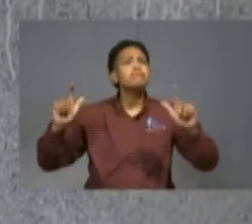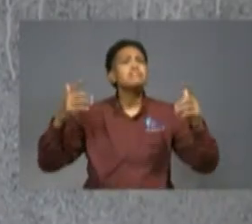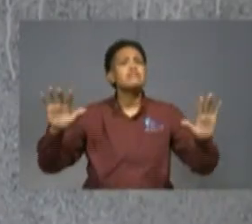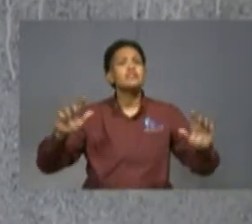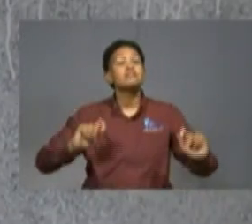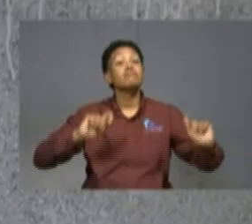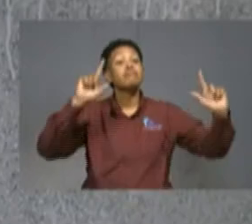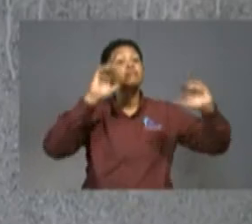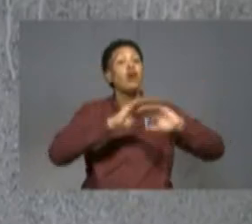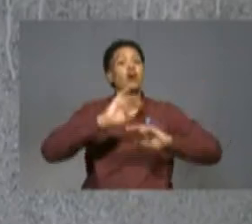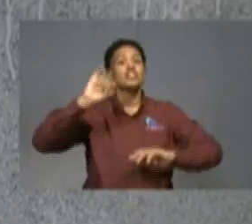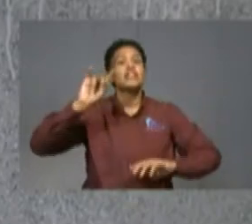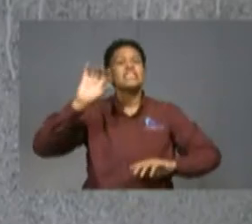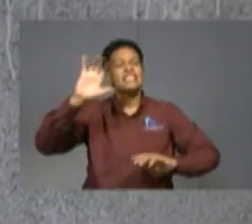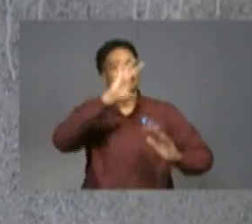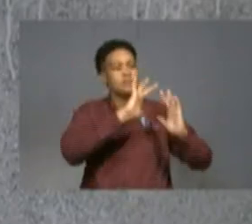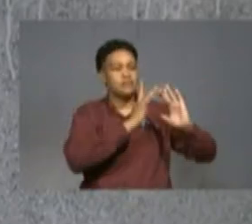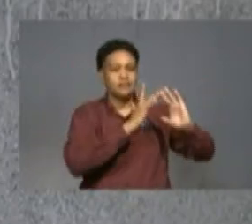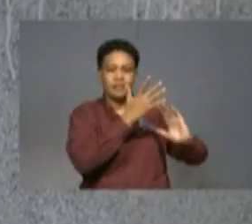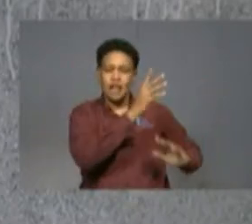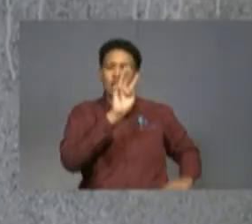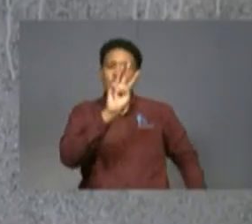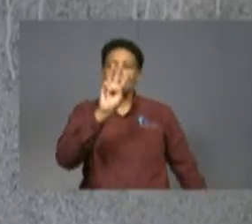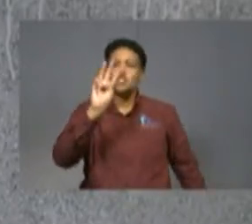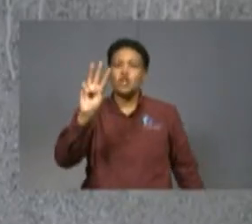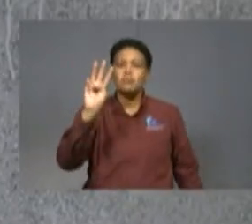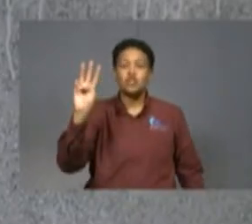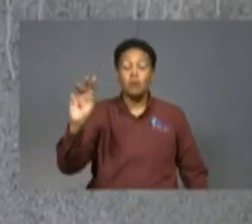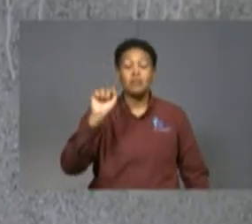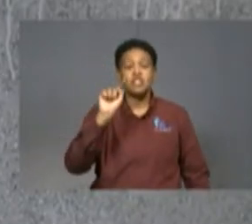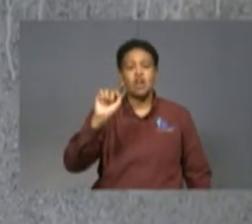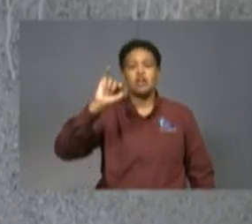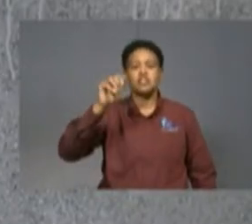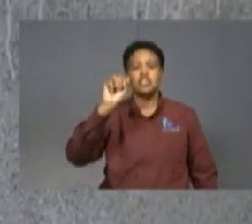on the Debate Commission's website at